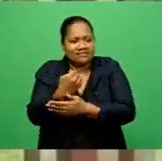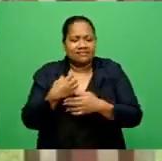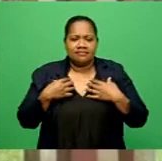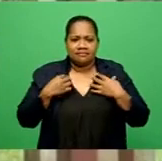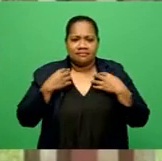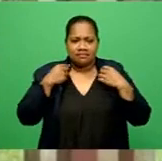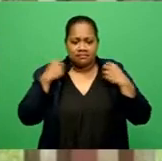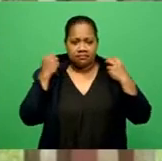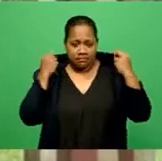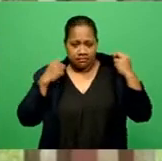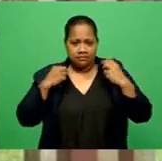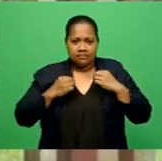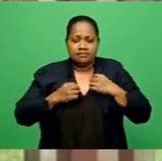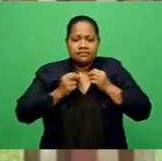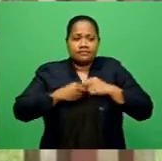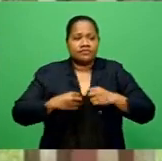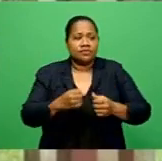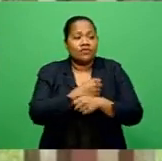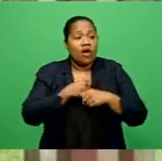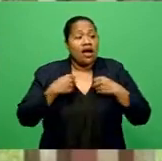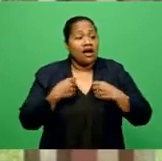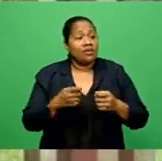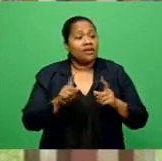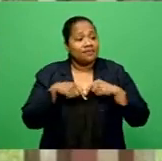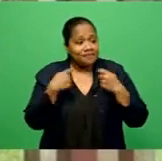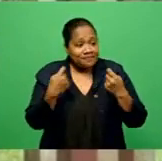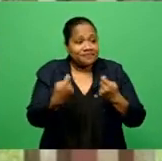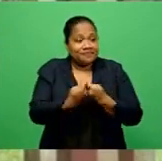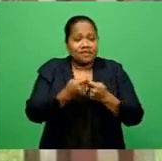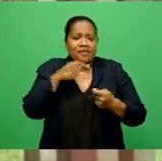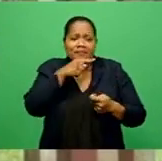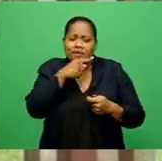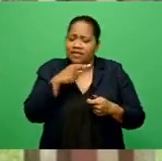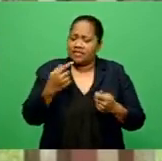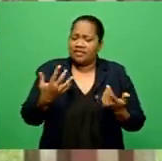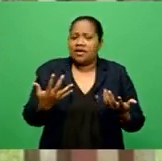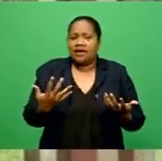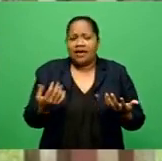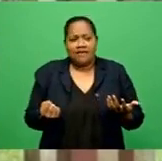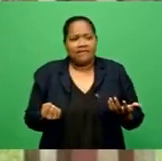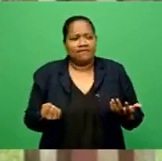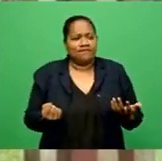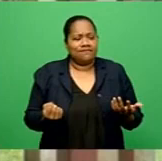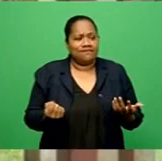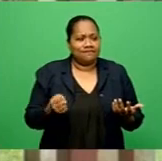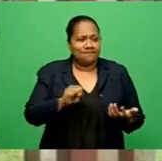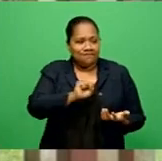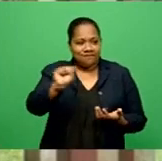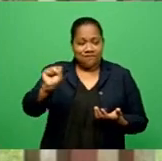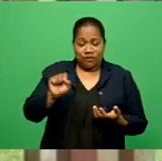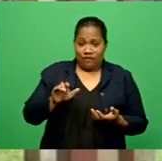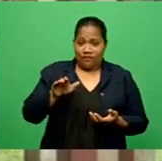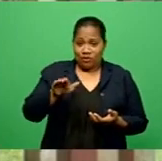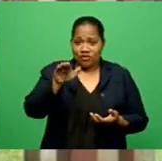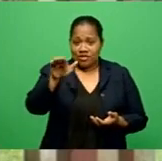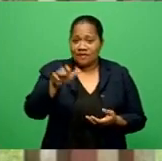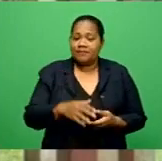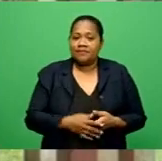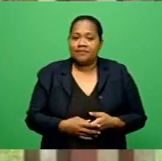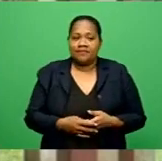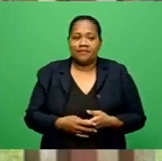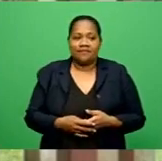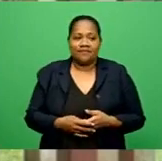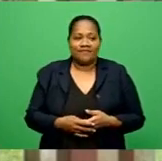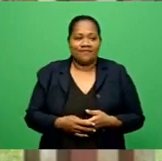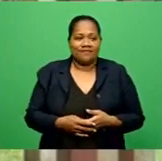our team boys to have their future certified